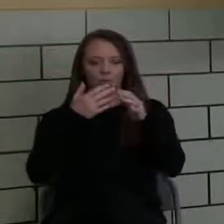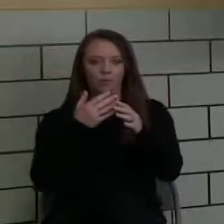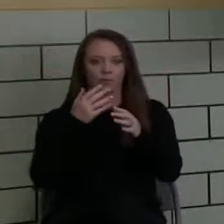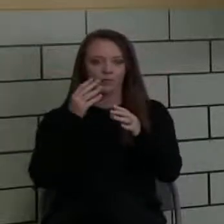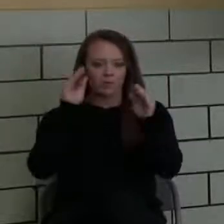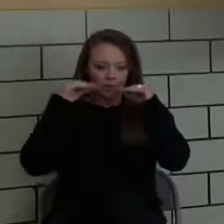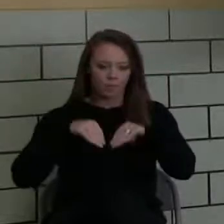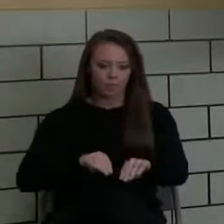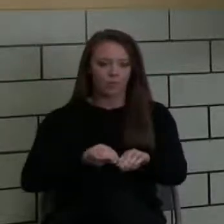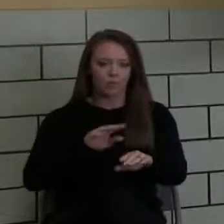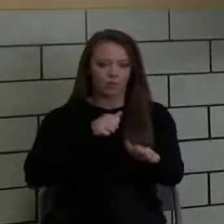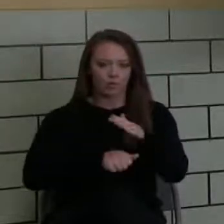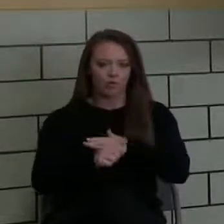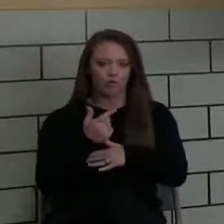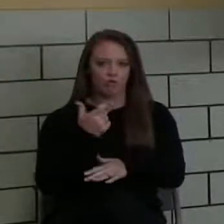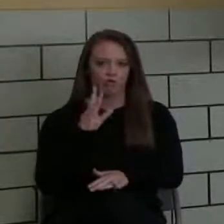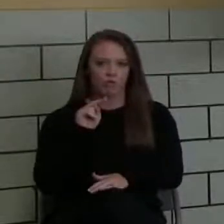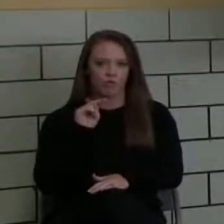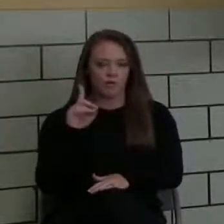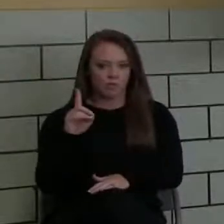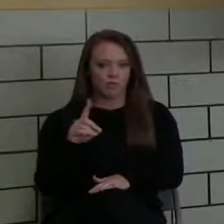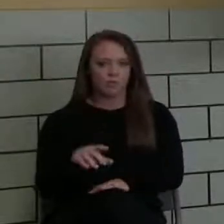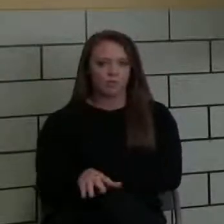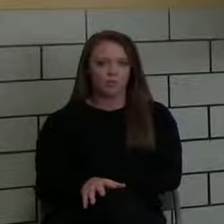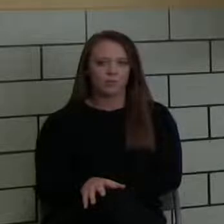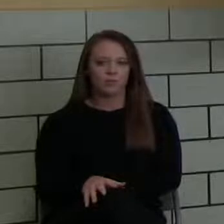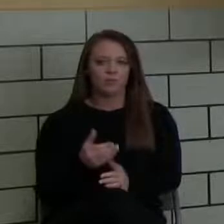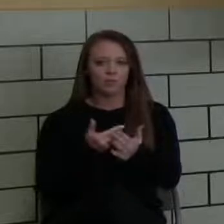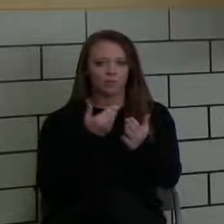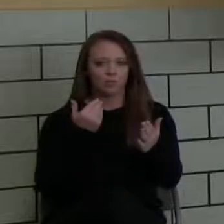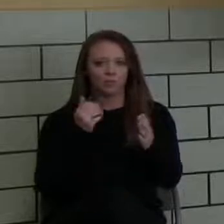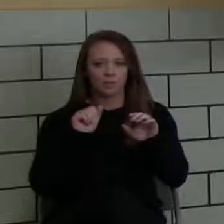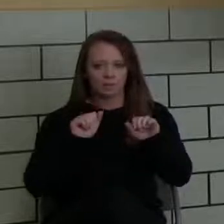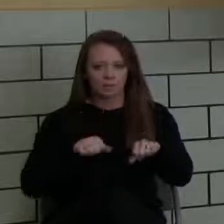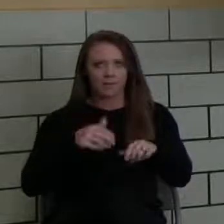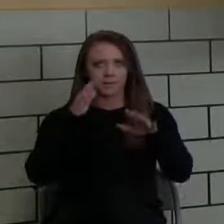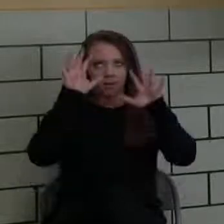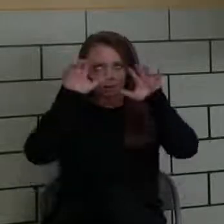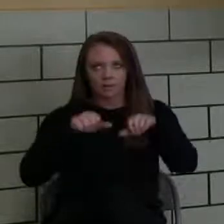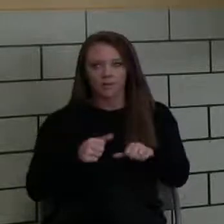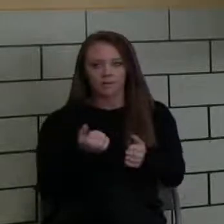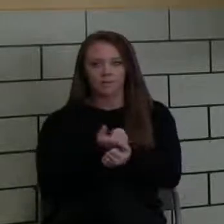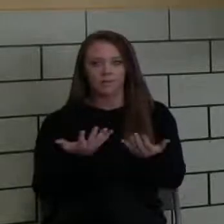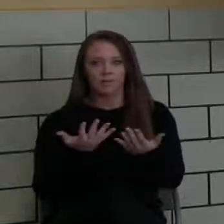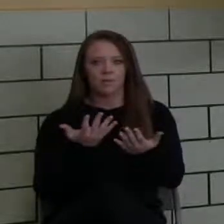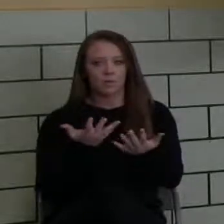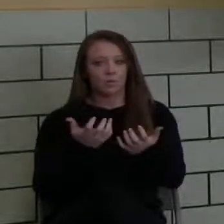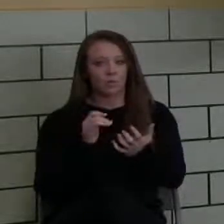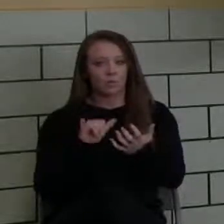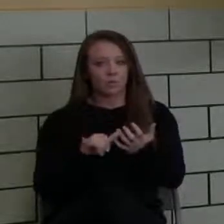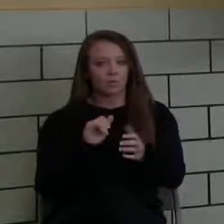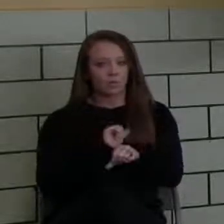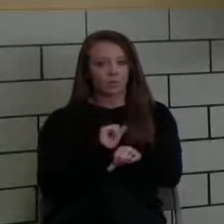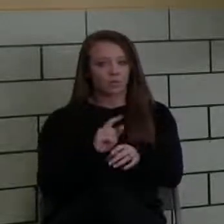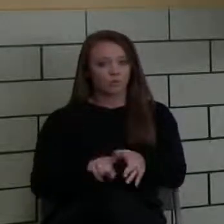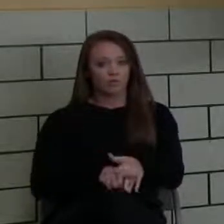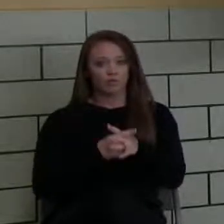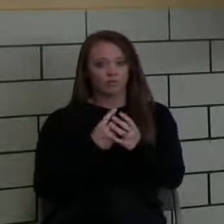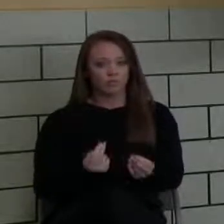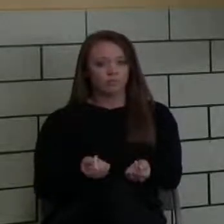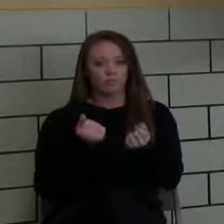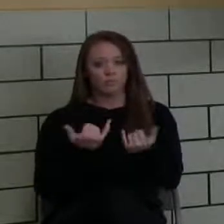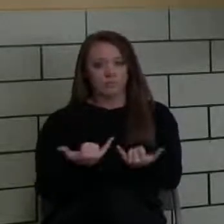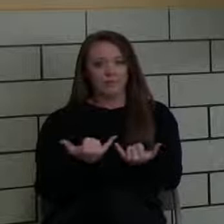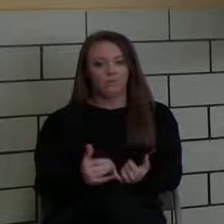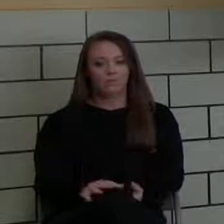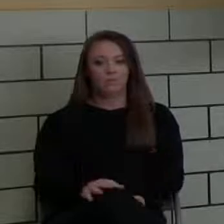we can remove all of the overhead components there. So we envision the 4th Street work starting right away. What that means is